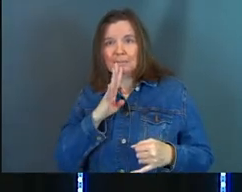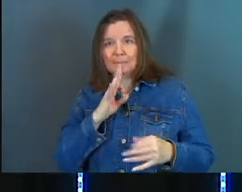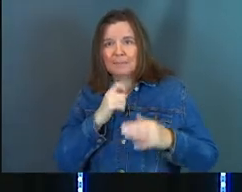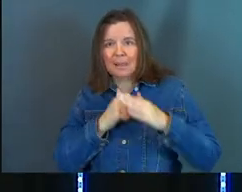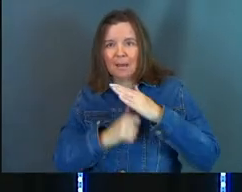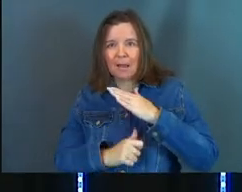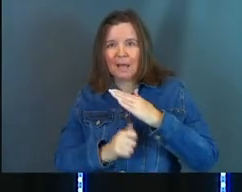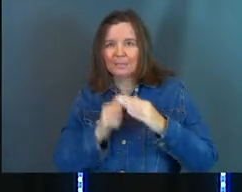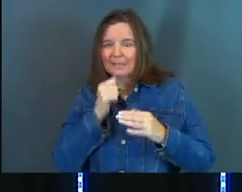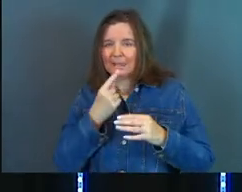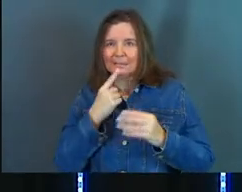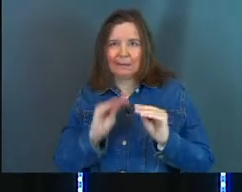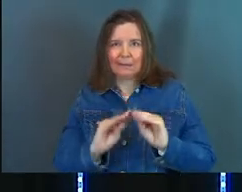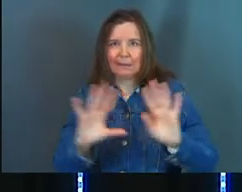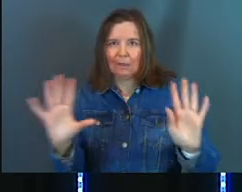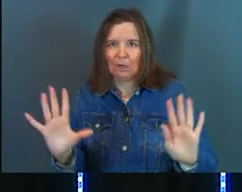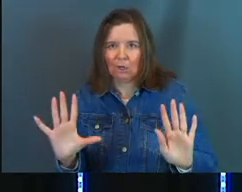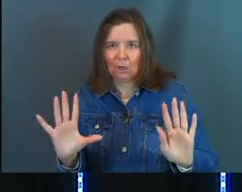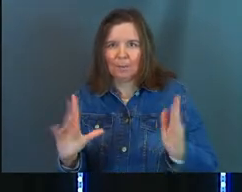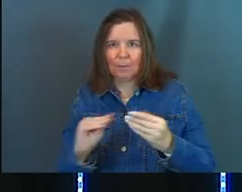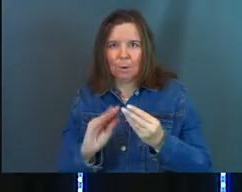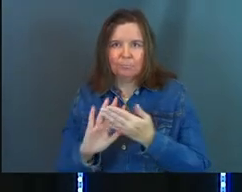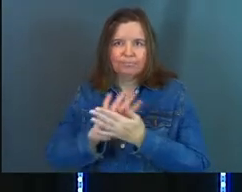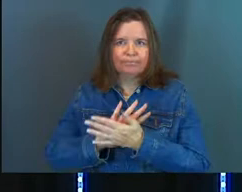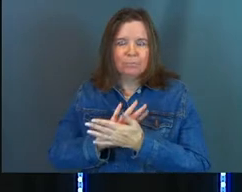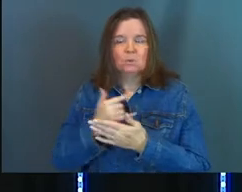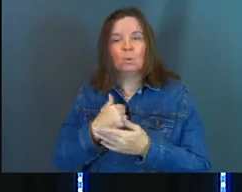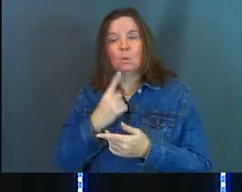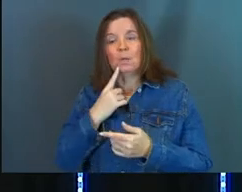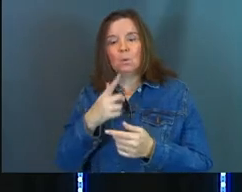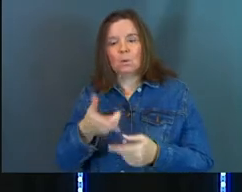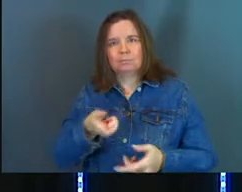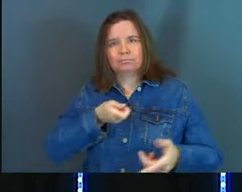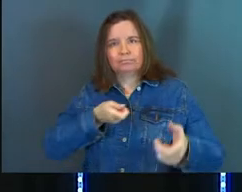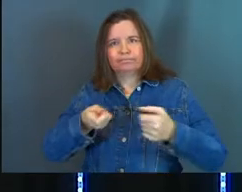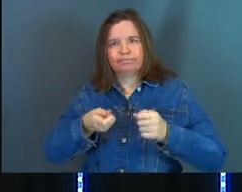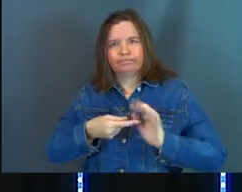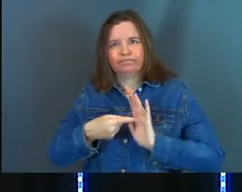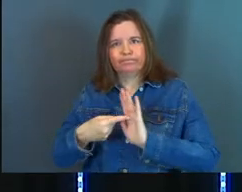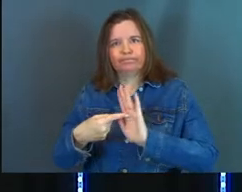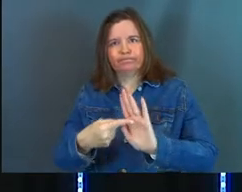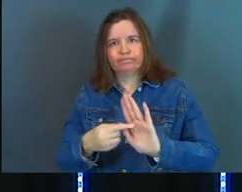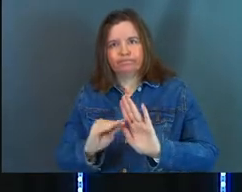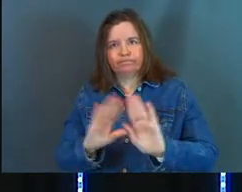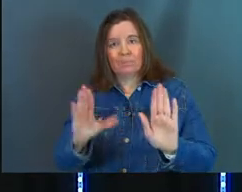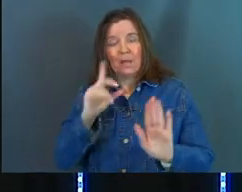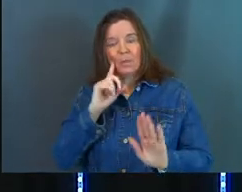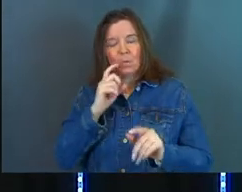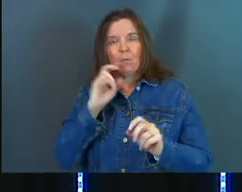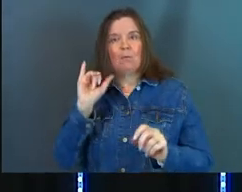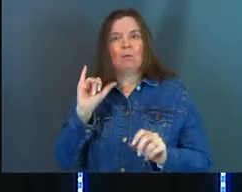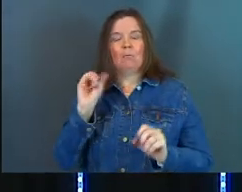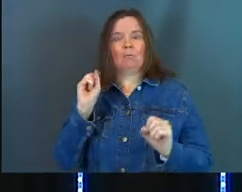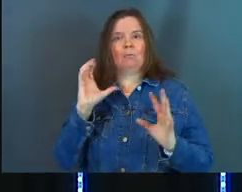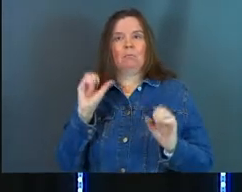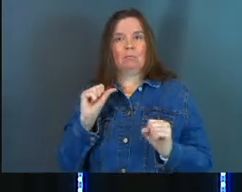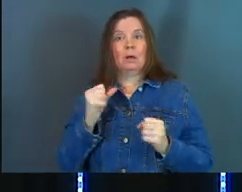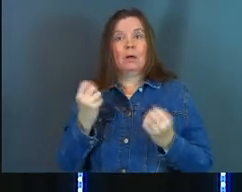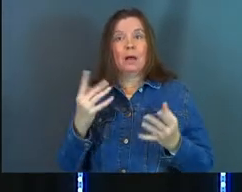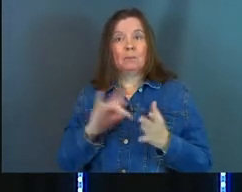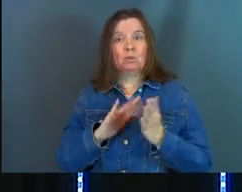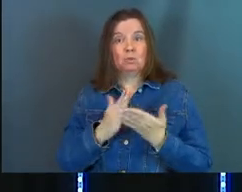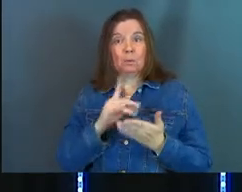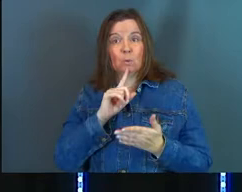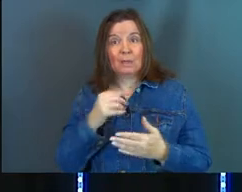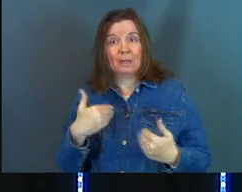more than they are said in a straightforward way. So we're going to pull a lot of that out today, and I think you're going to be really shocked at how much